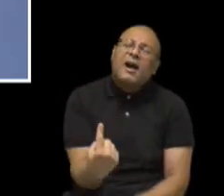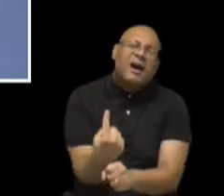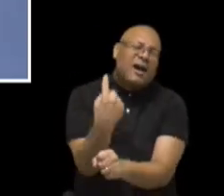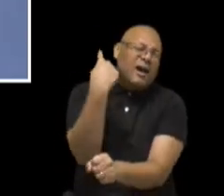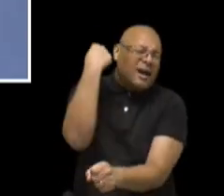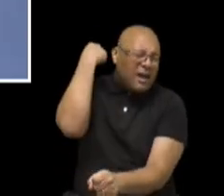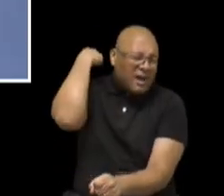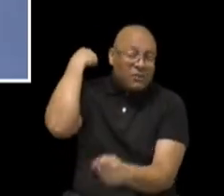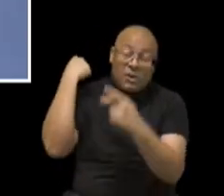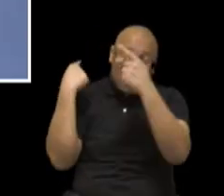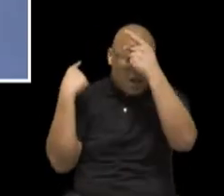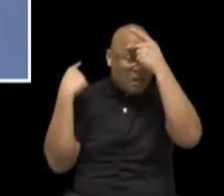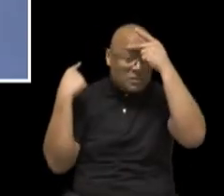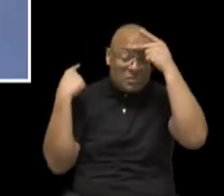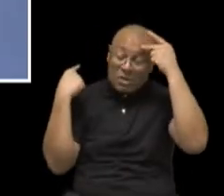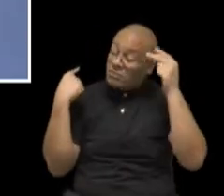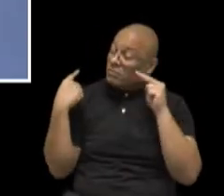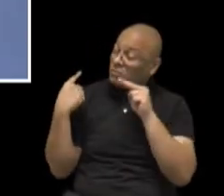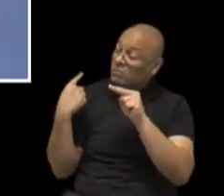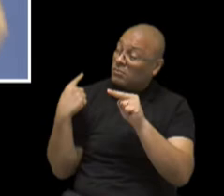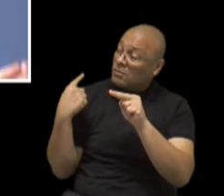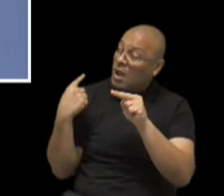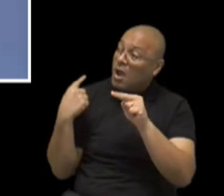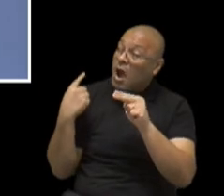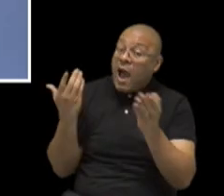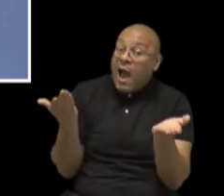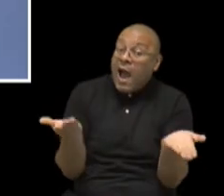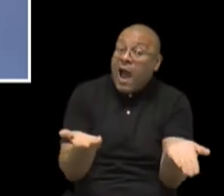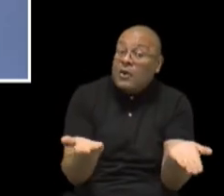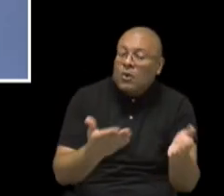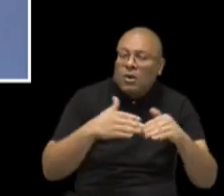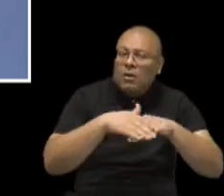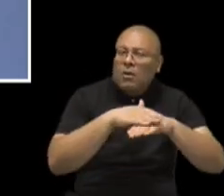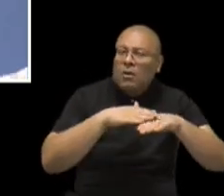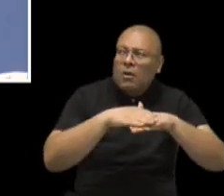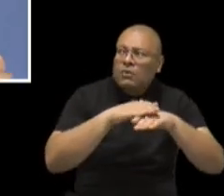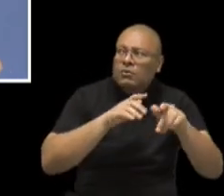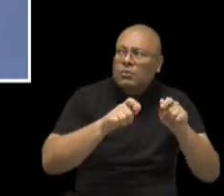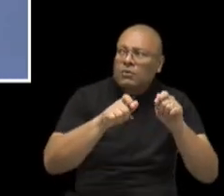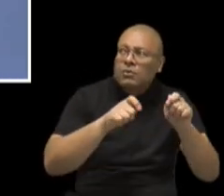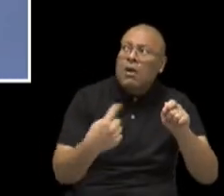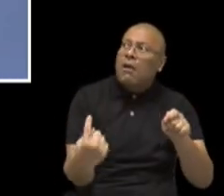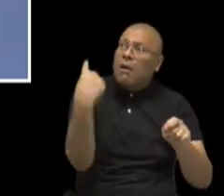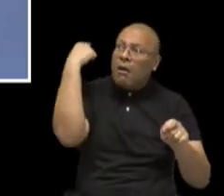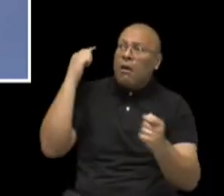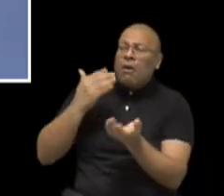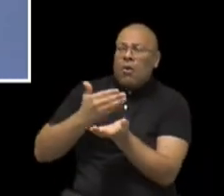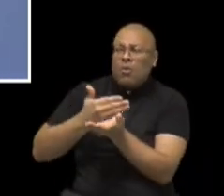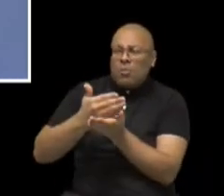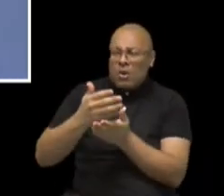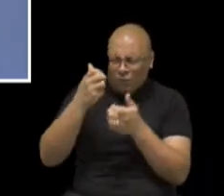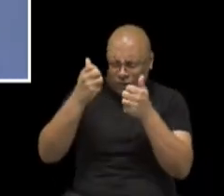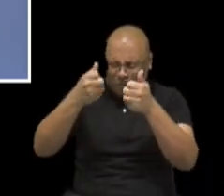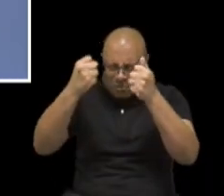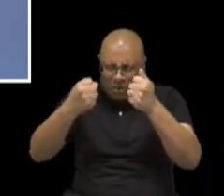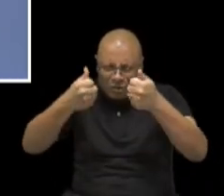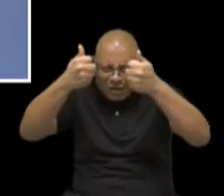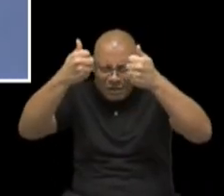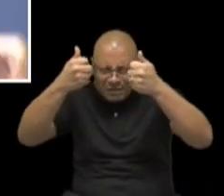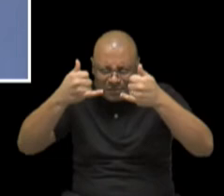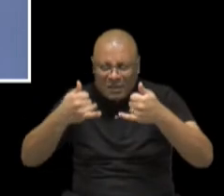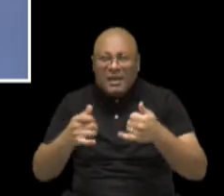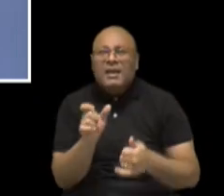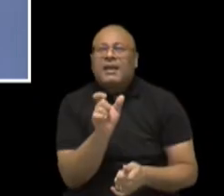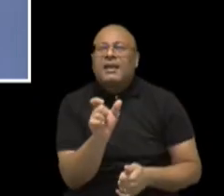and we were starting to talk about sustainability. Can you kindly explain these three